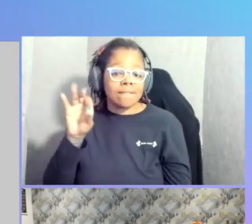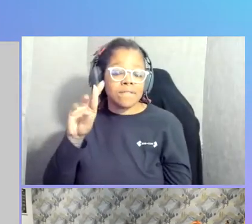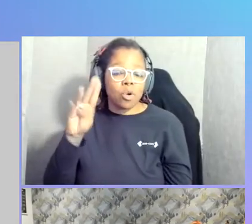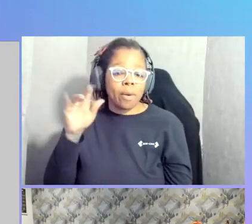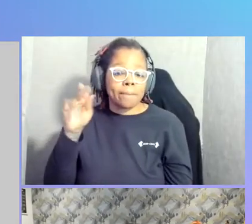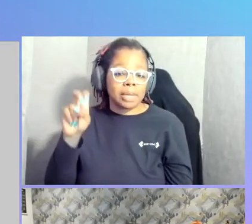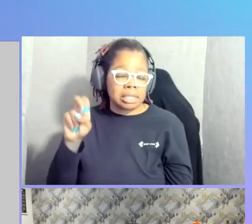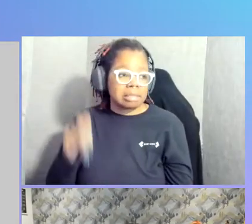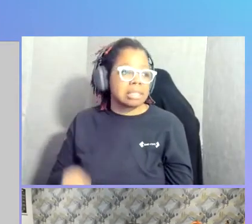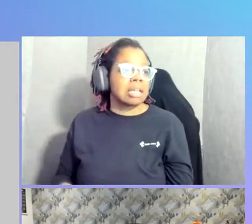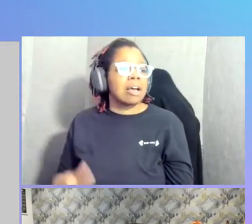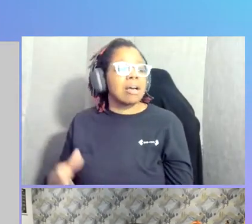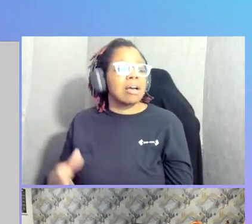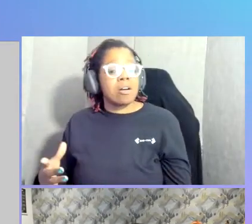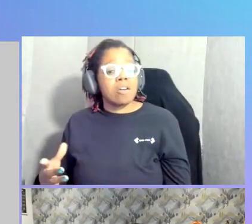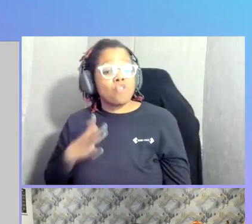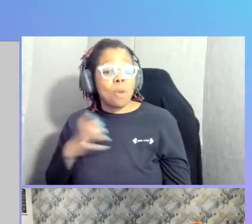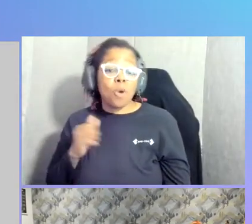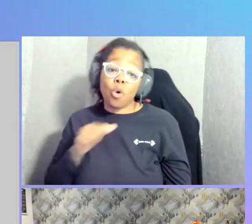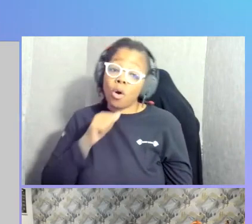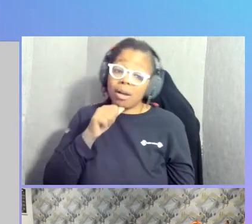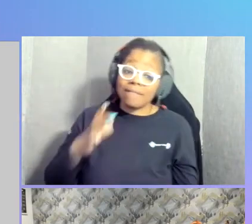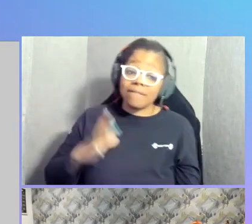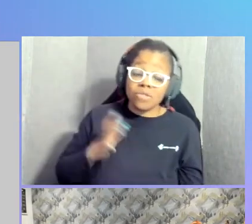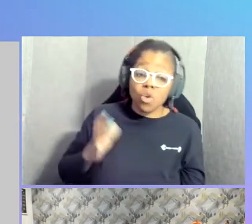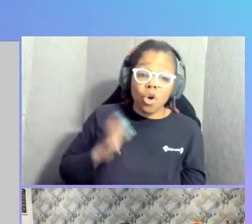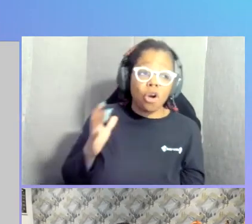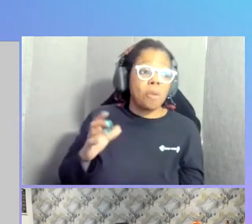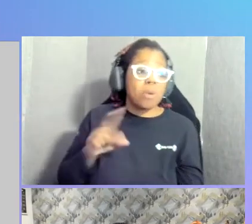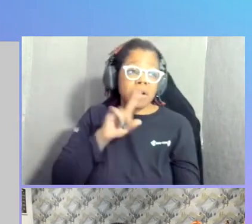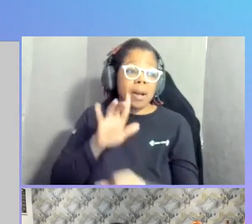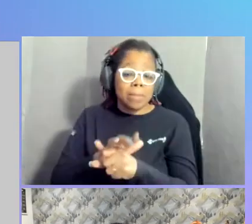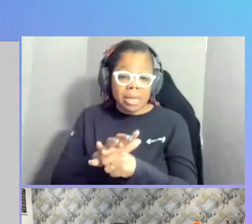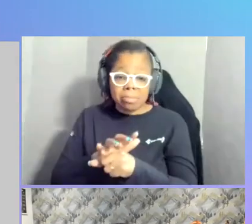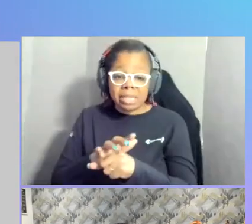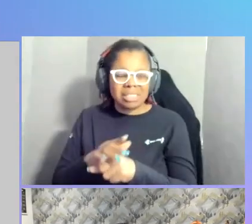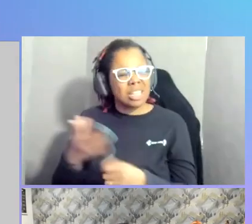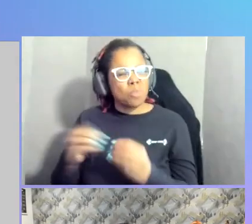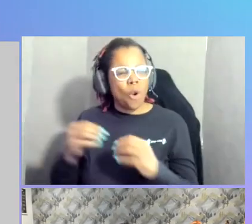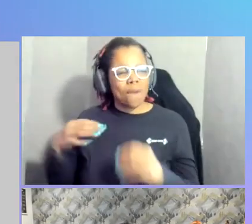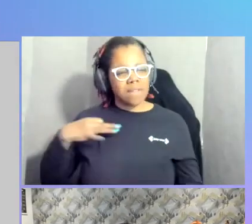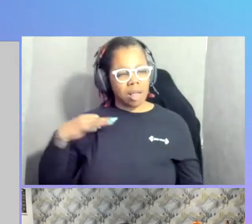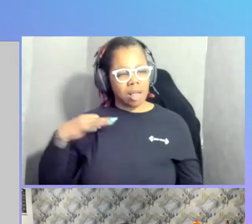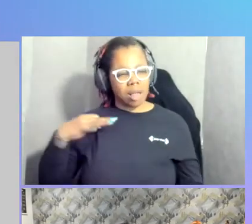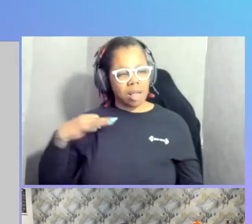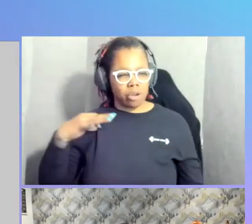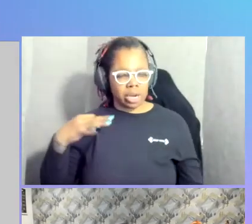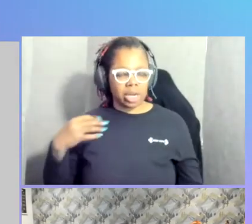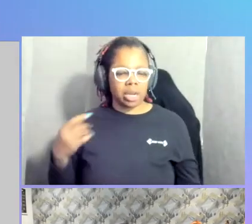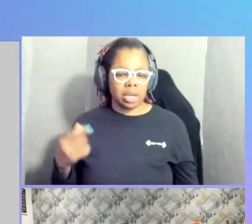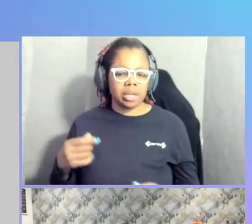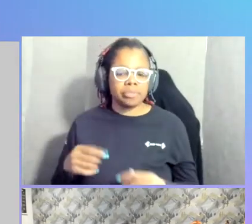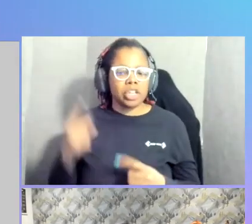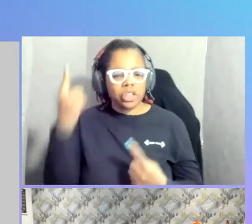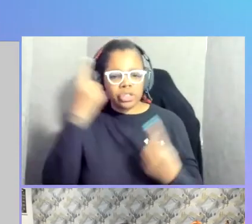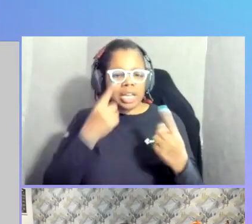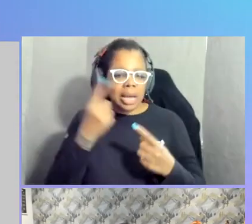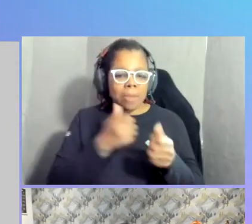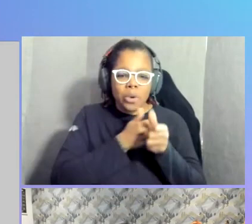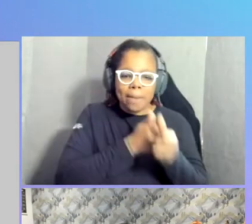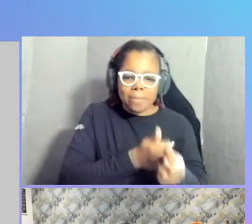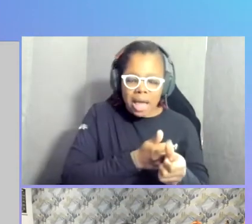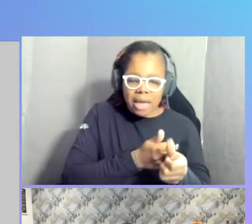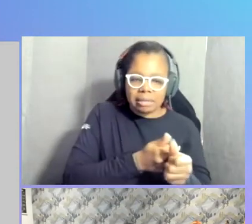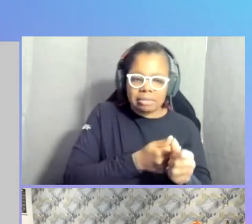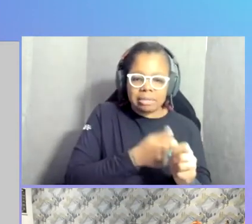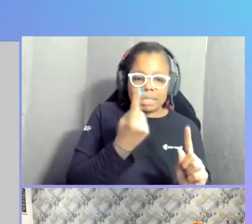informal commitment to accessibility standards in a voluntary way. So let's think about compliance as something